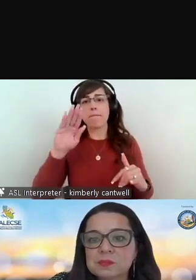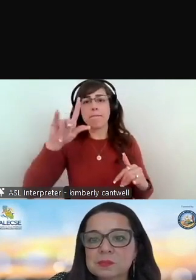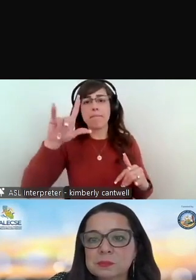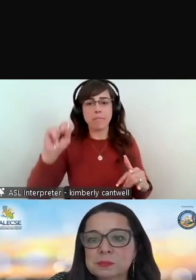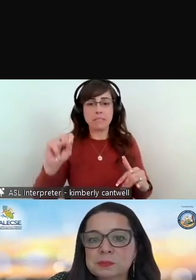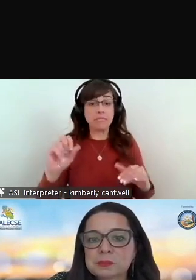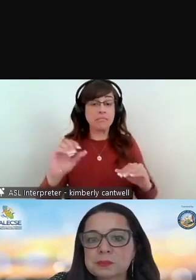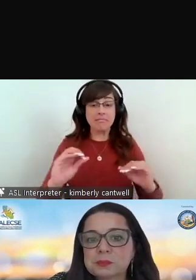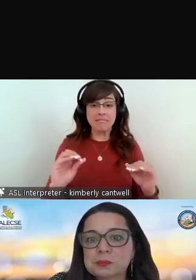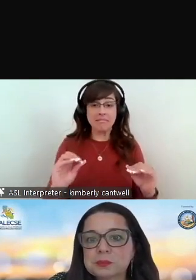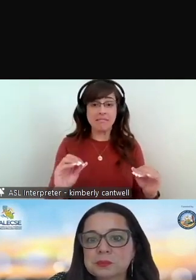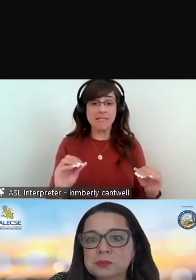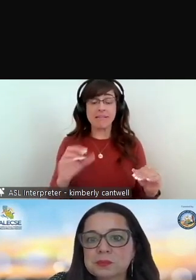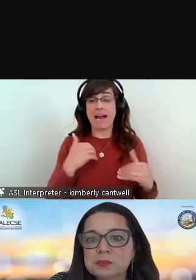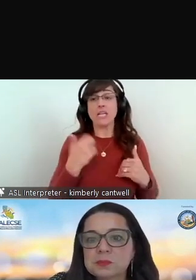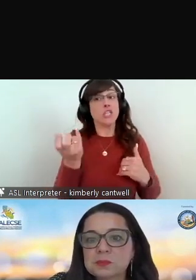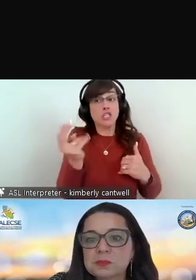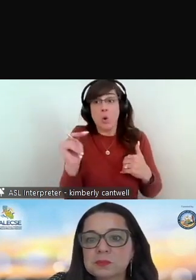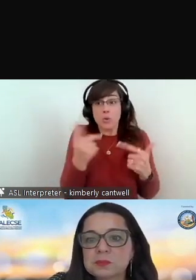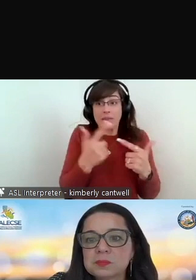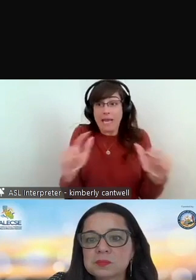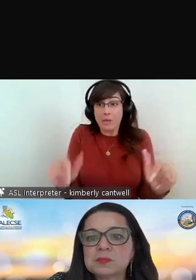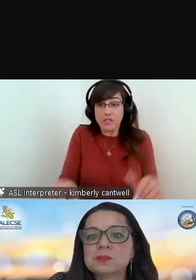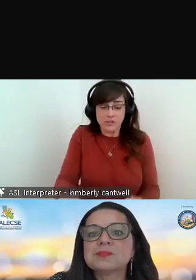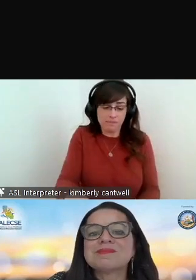has his own language,